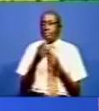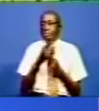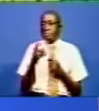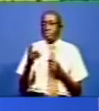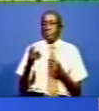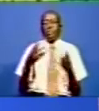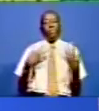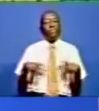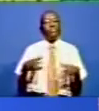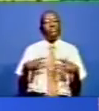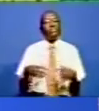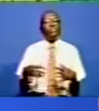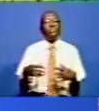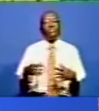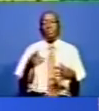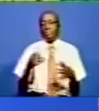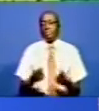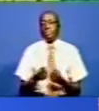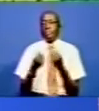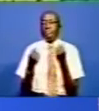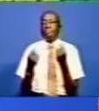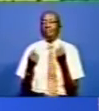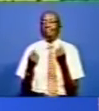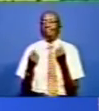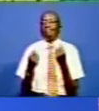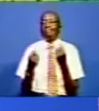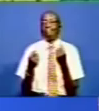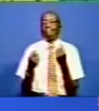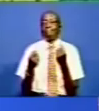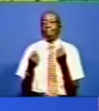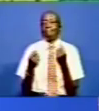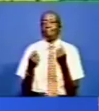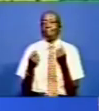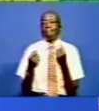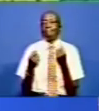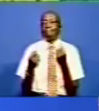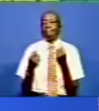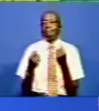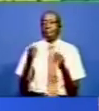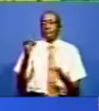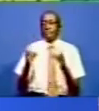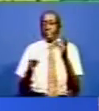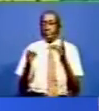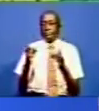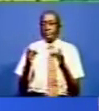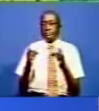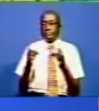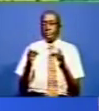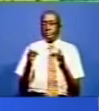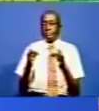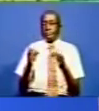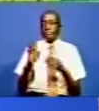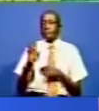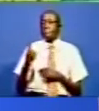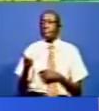people. And this happens when we litter the corridors of justice, of the